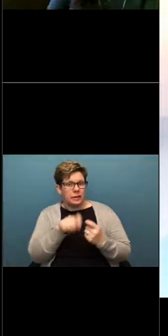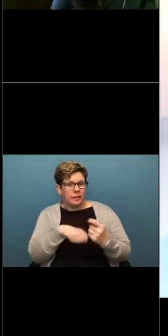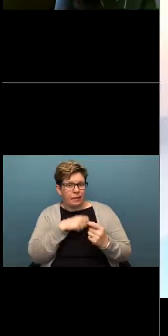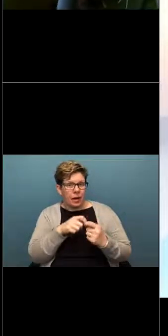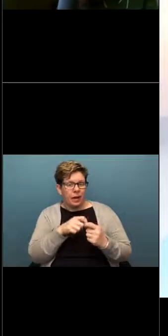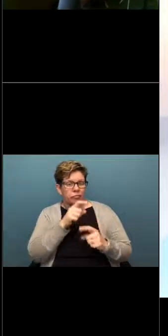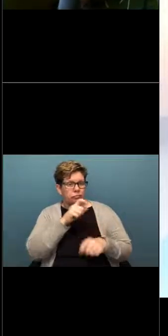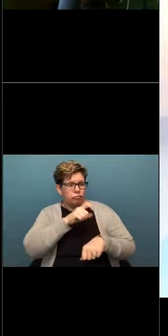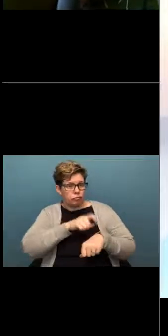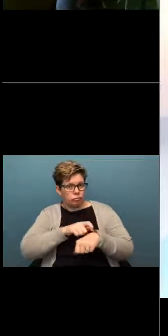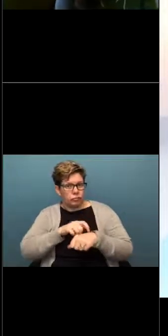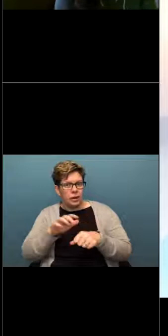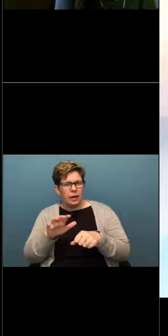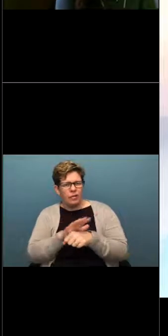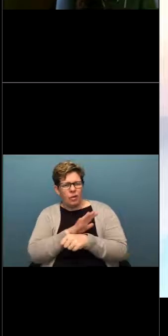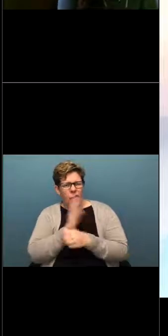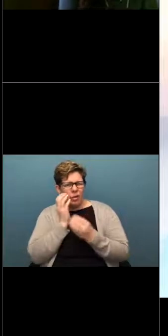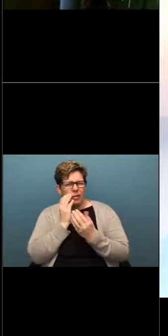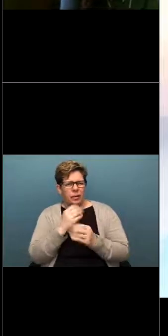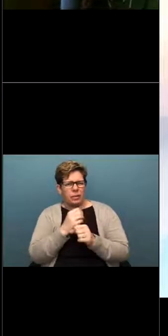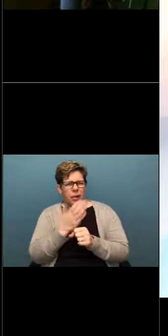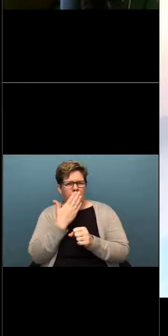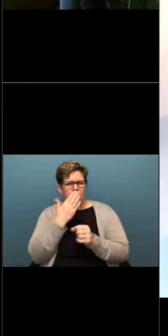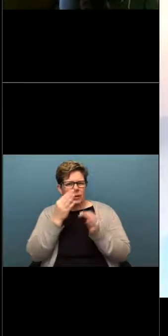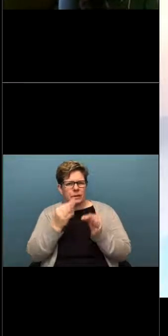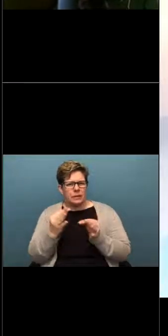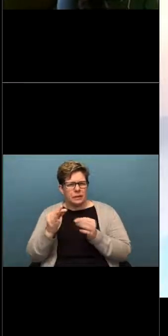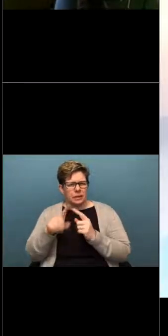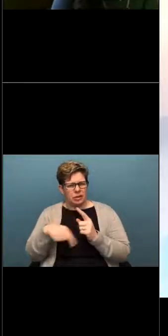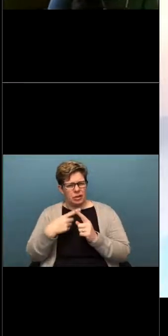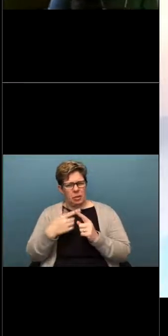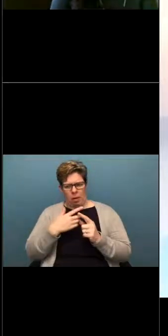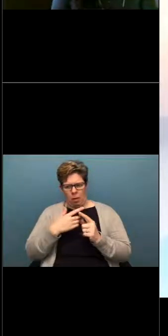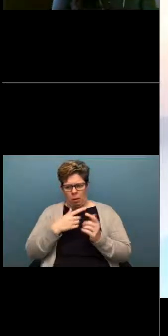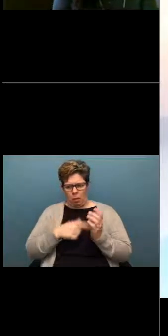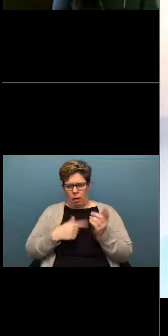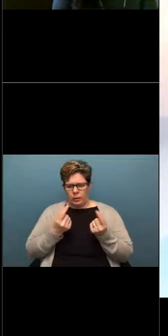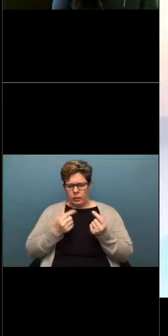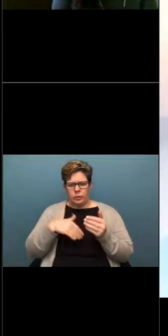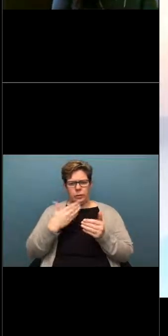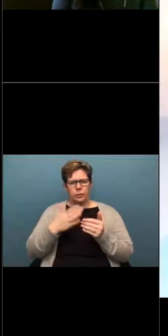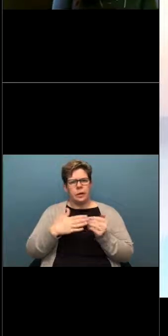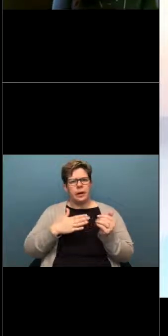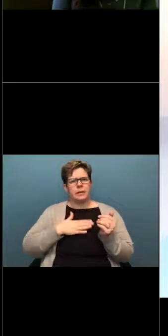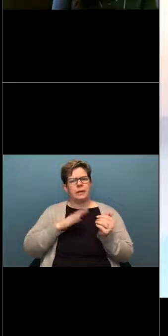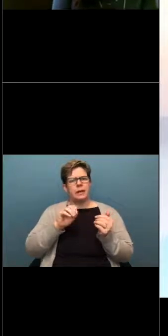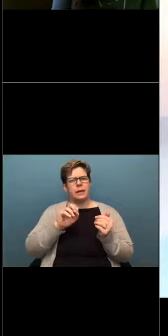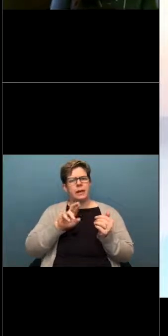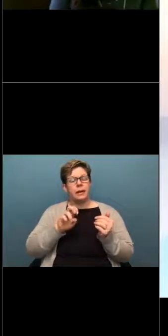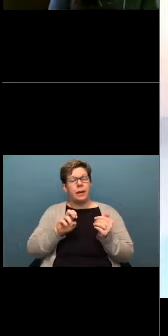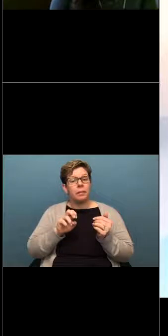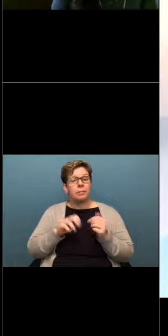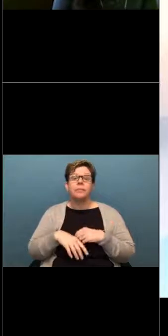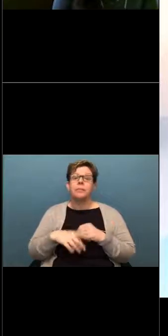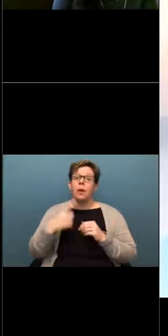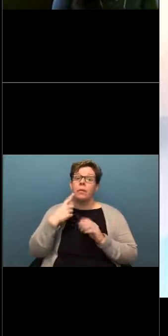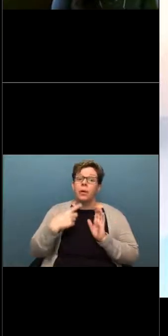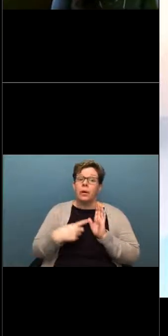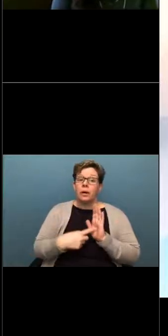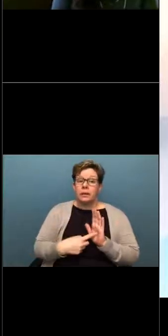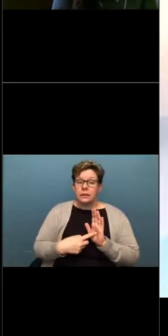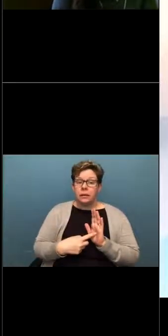complete information in order to make good decisions about their care. An example of this would be if your provider were to recommend